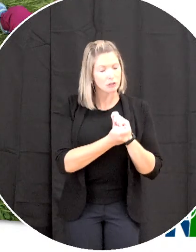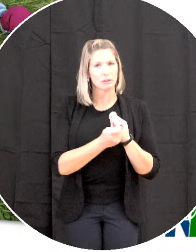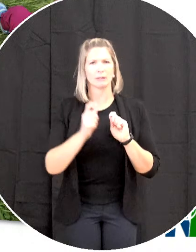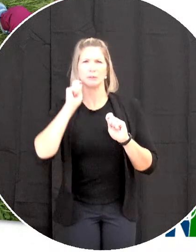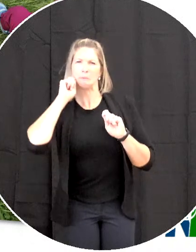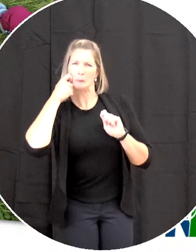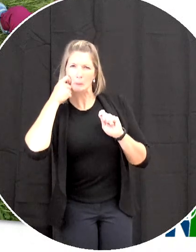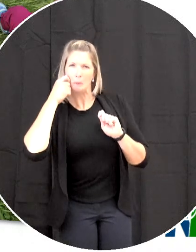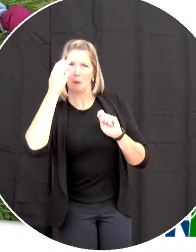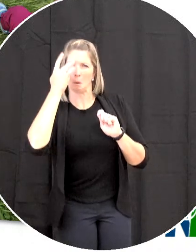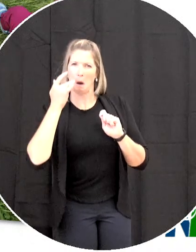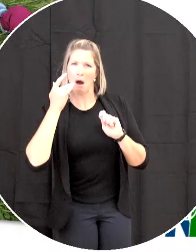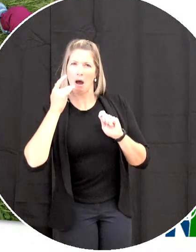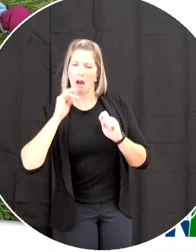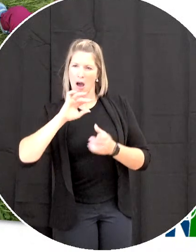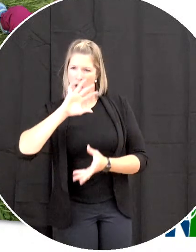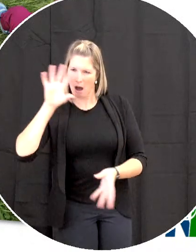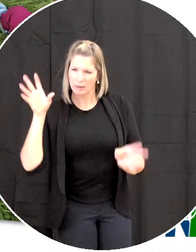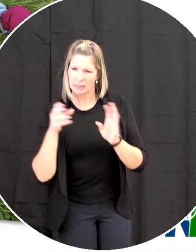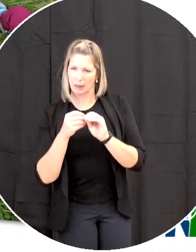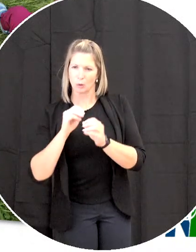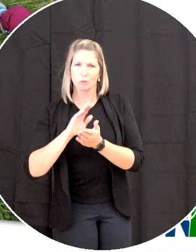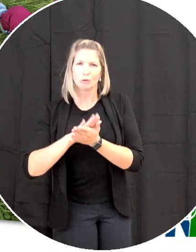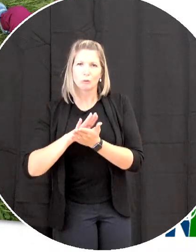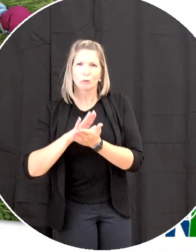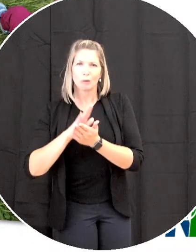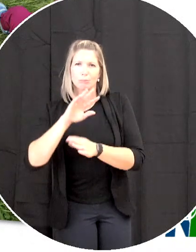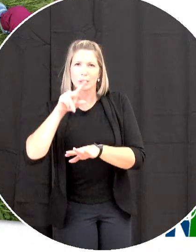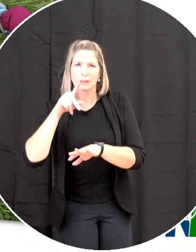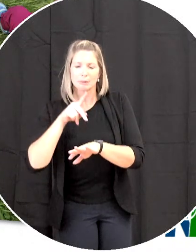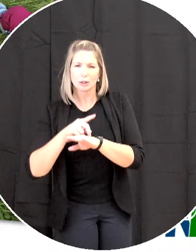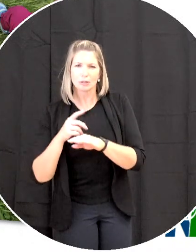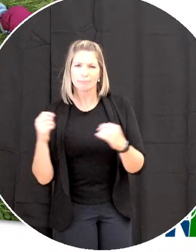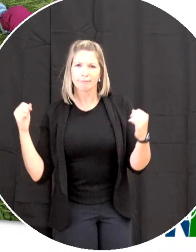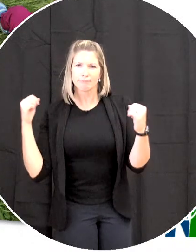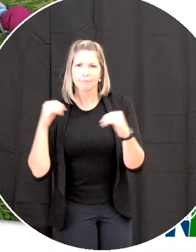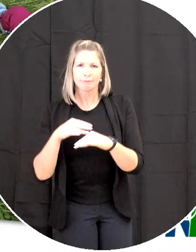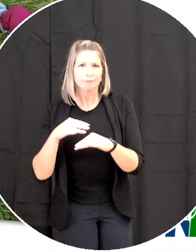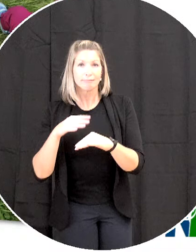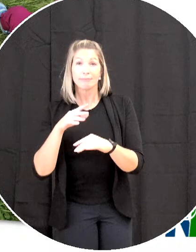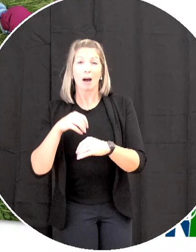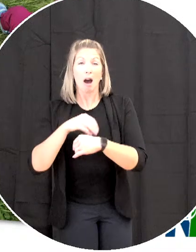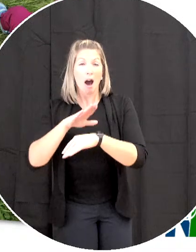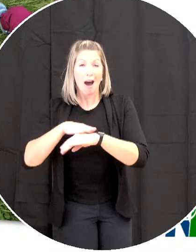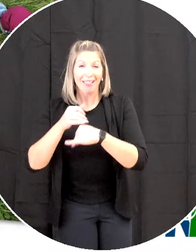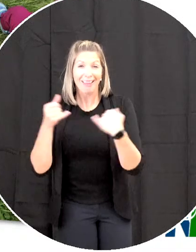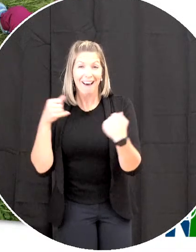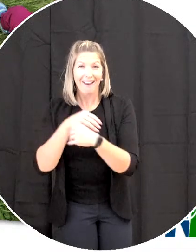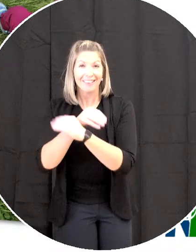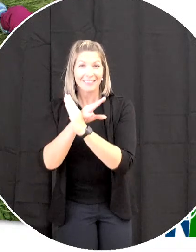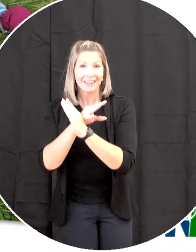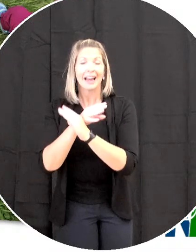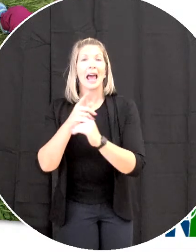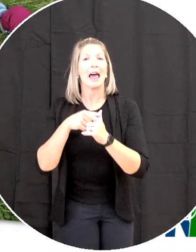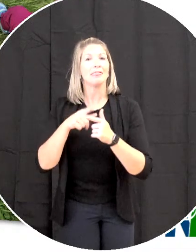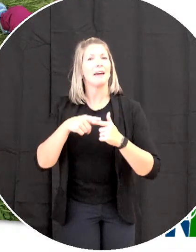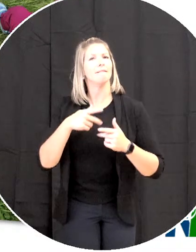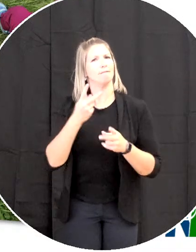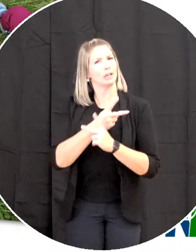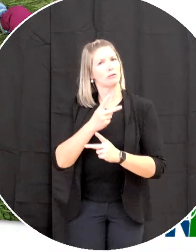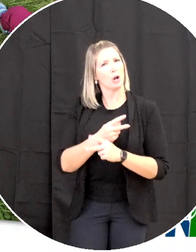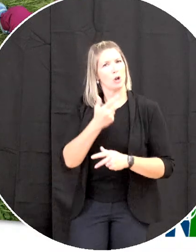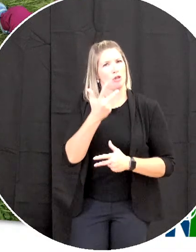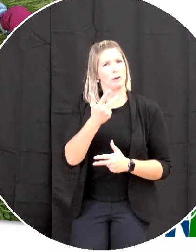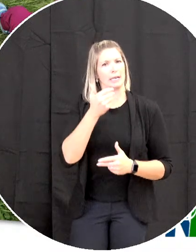whole system change on a large scale. The work is organized into 3 phases: clarity, depth,